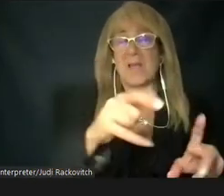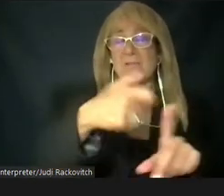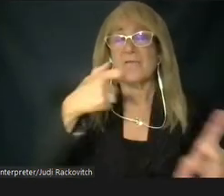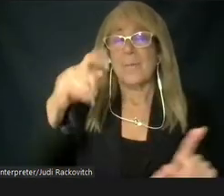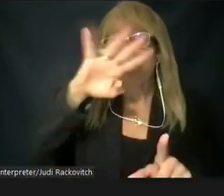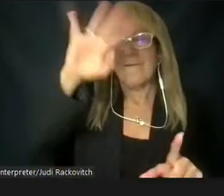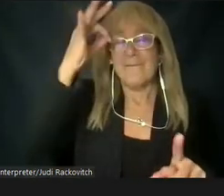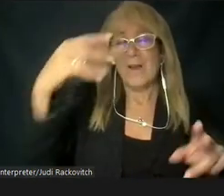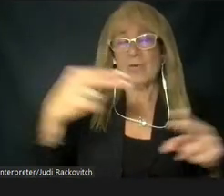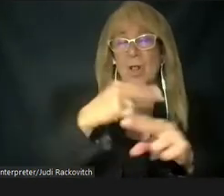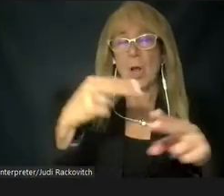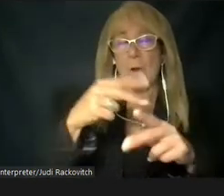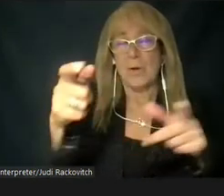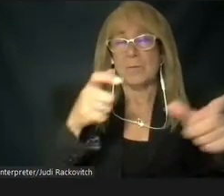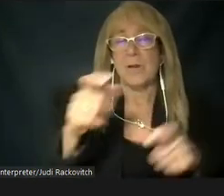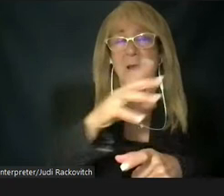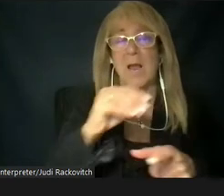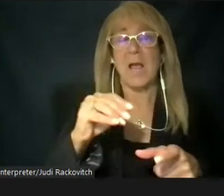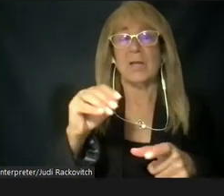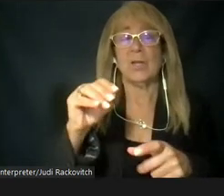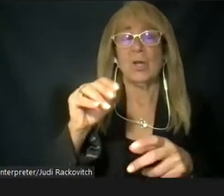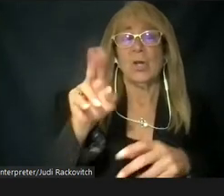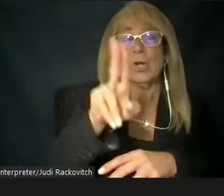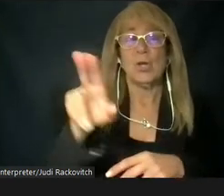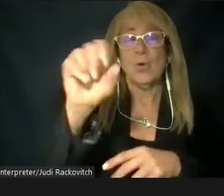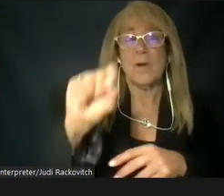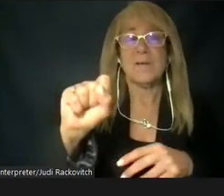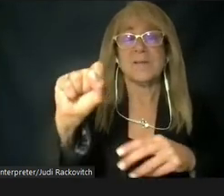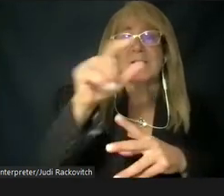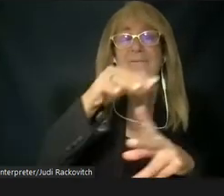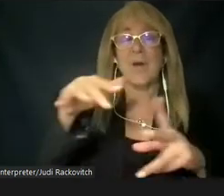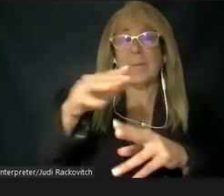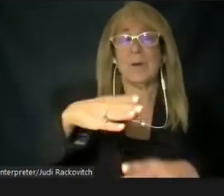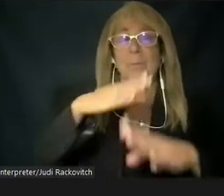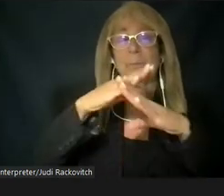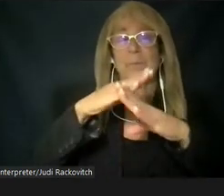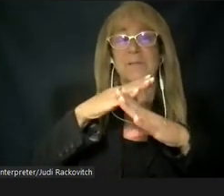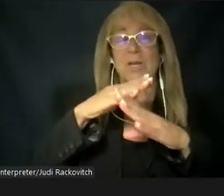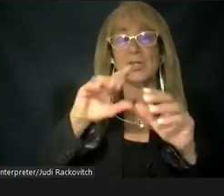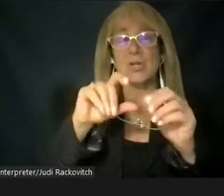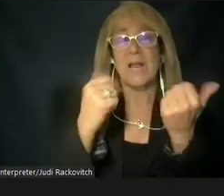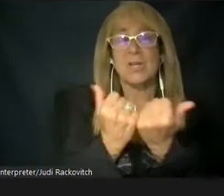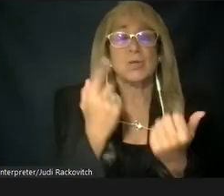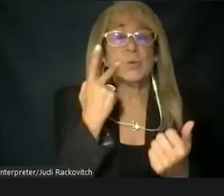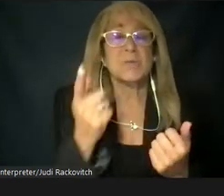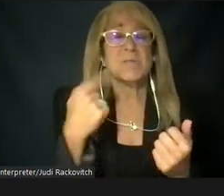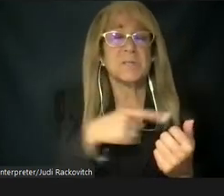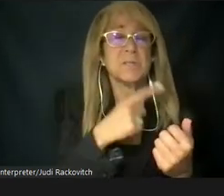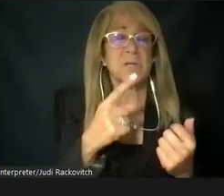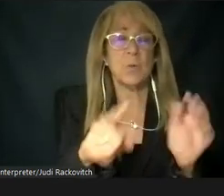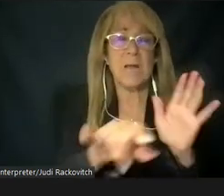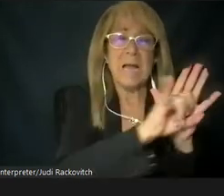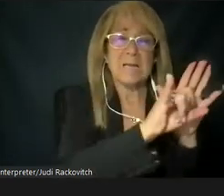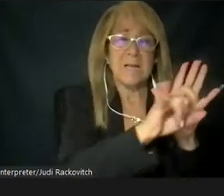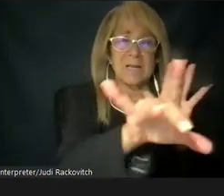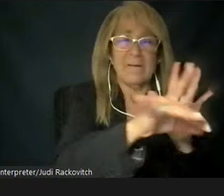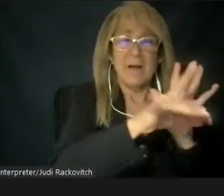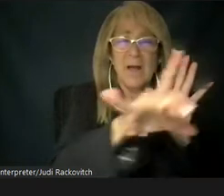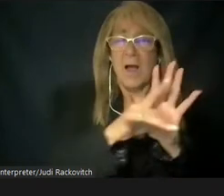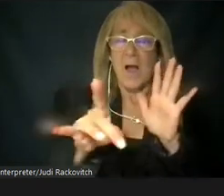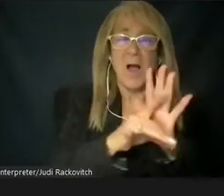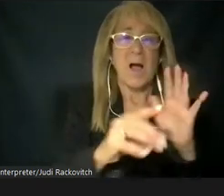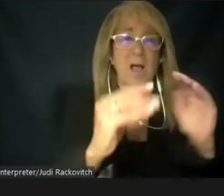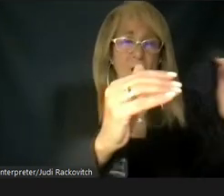and the U.S. Protection Agency. As you can see, we begin by identifying minority and low-income or environmental justice